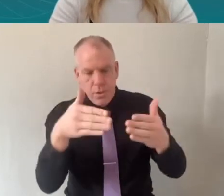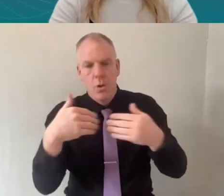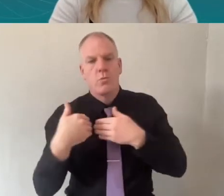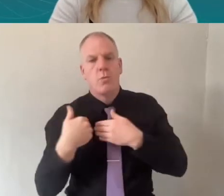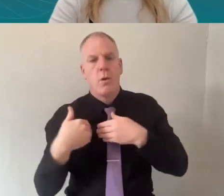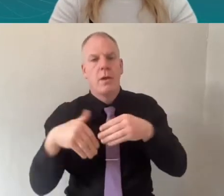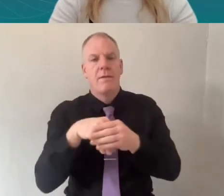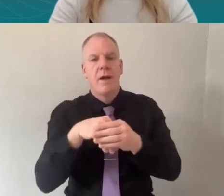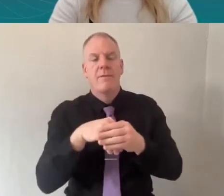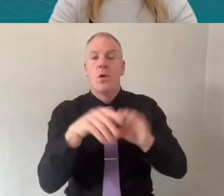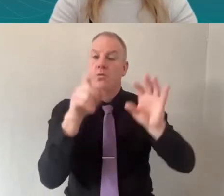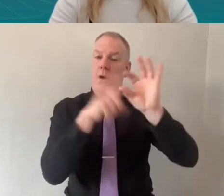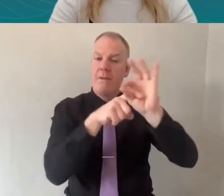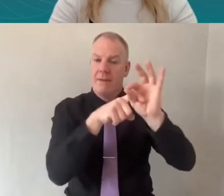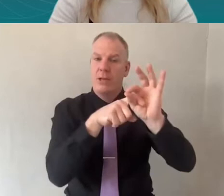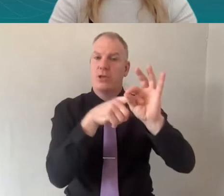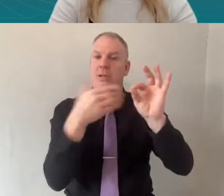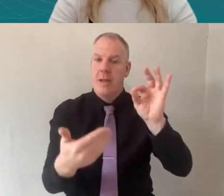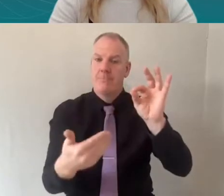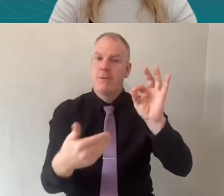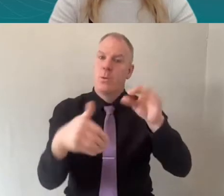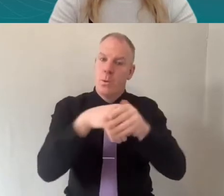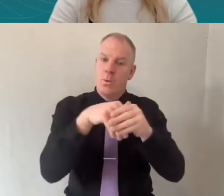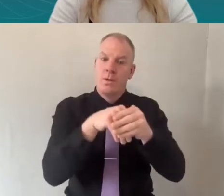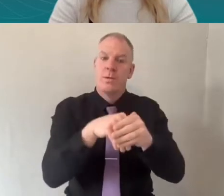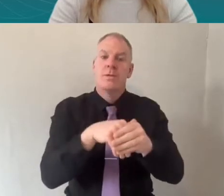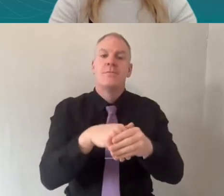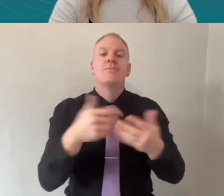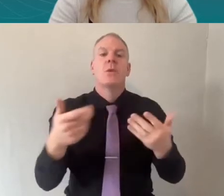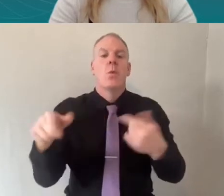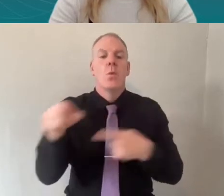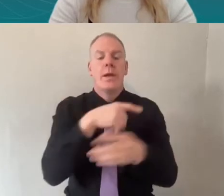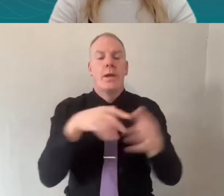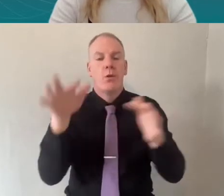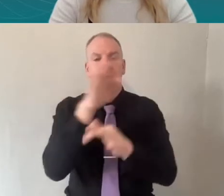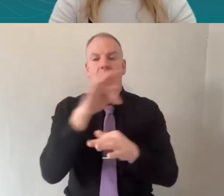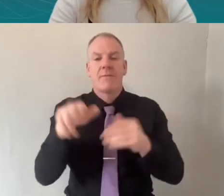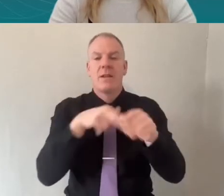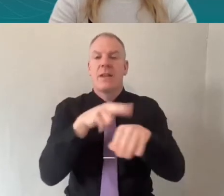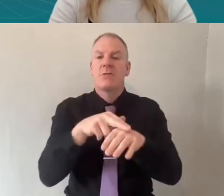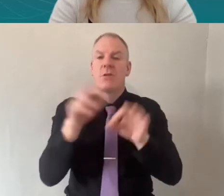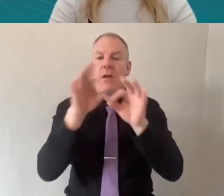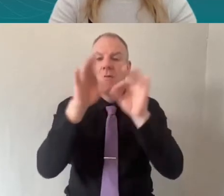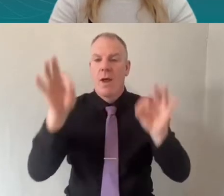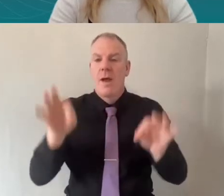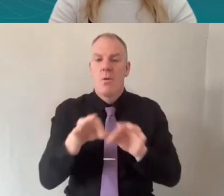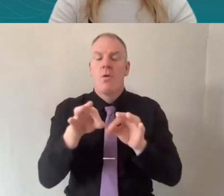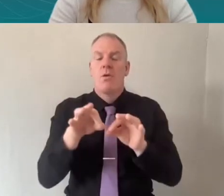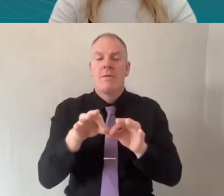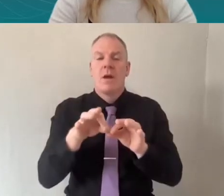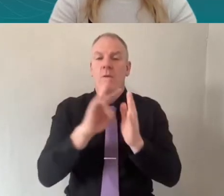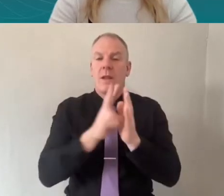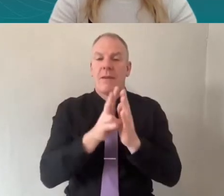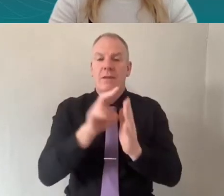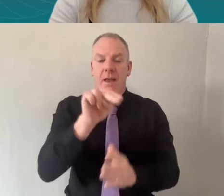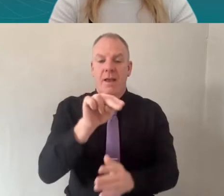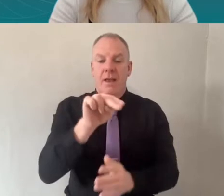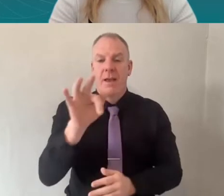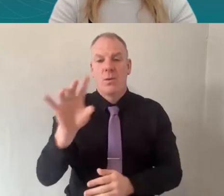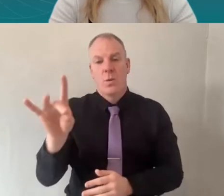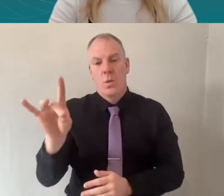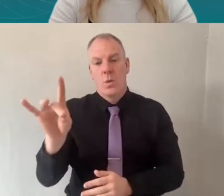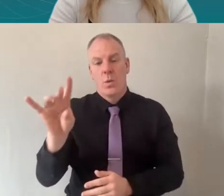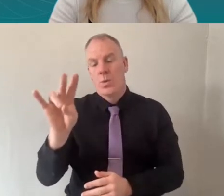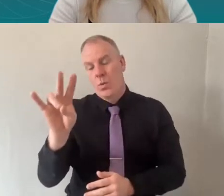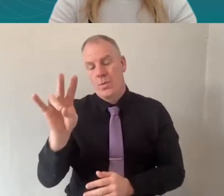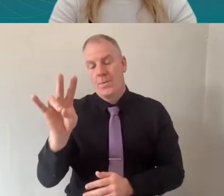in the qualification system. As the custodian of the National Framework of Qualifications, the NFQ, and as an